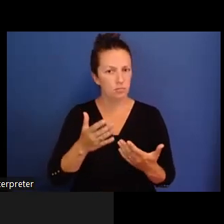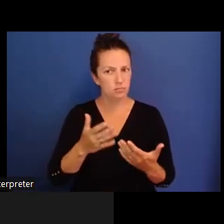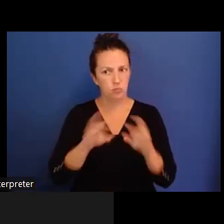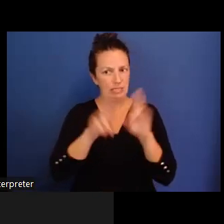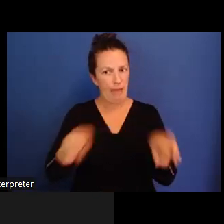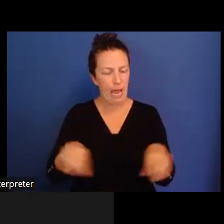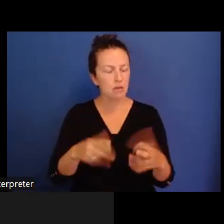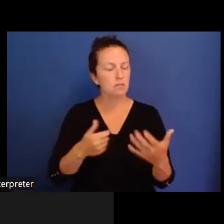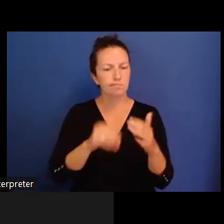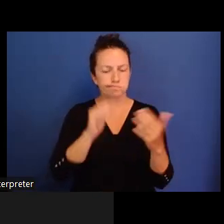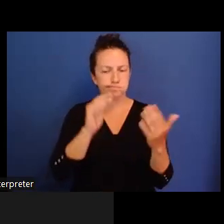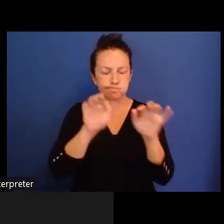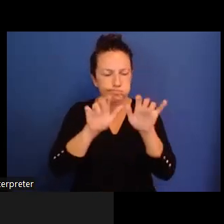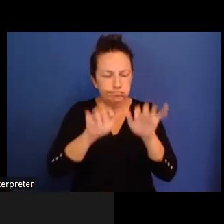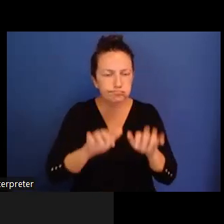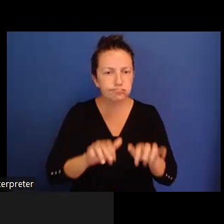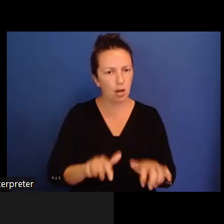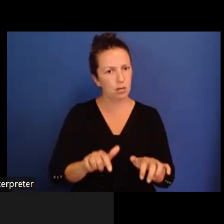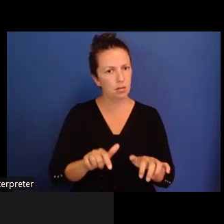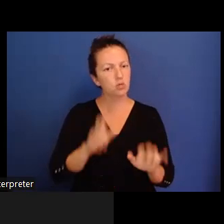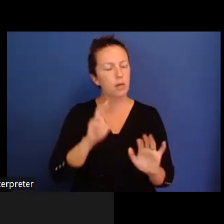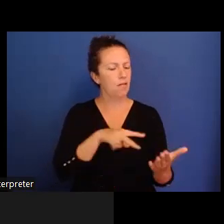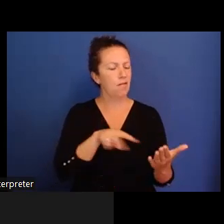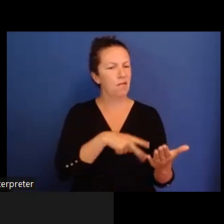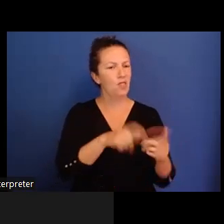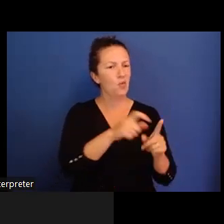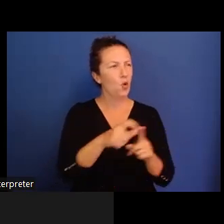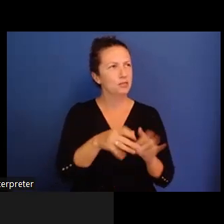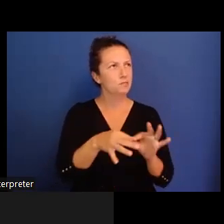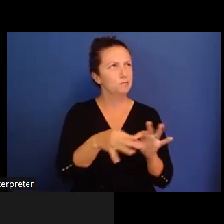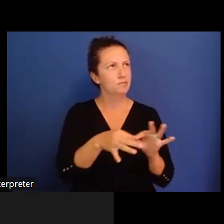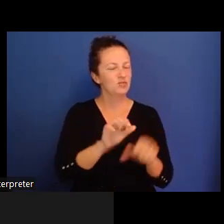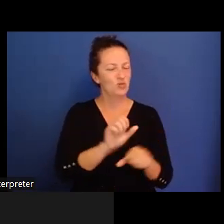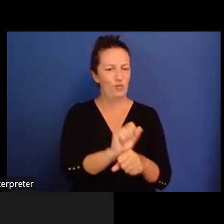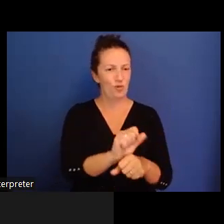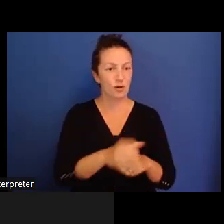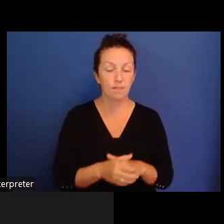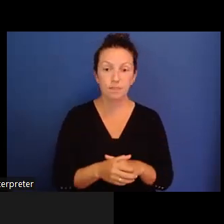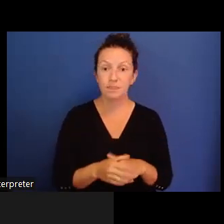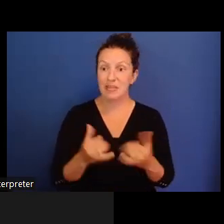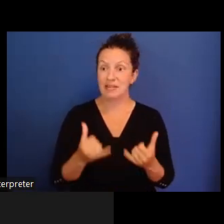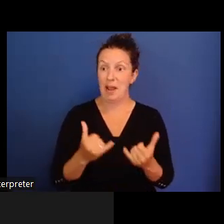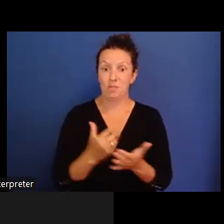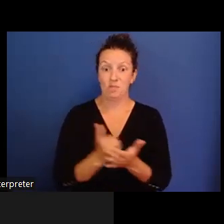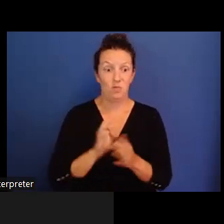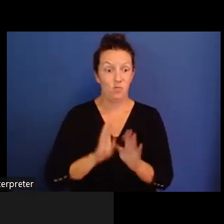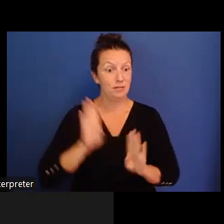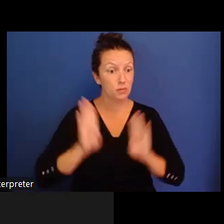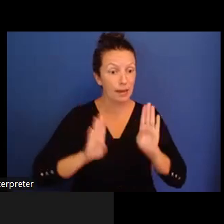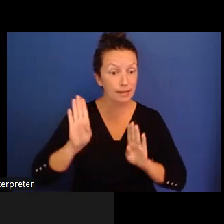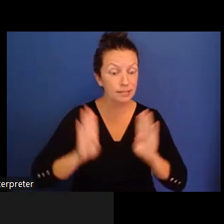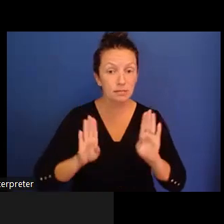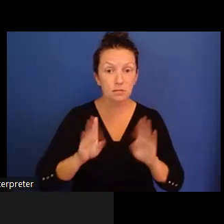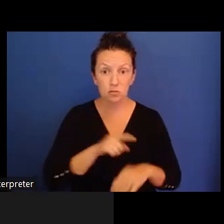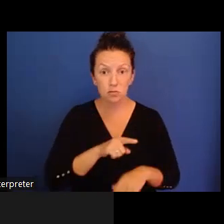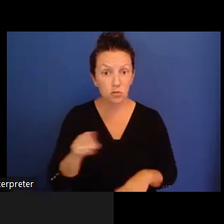we would love to invite you to raise your hand and tell us if you've maybe used this